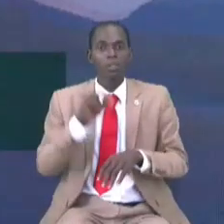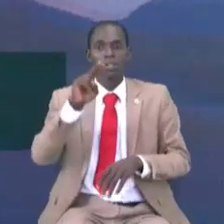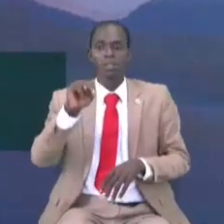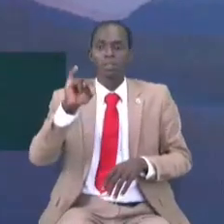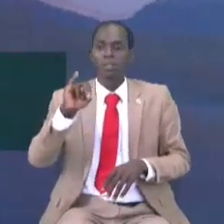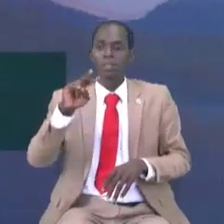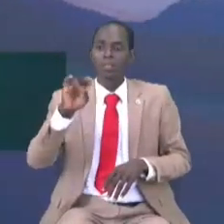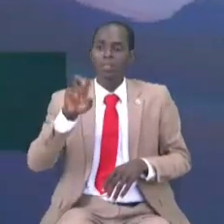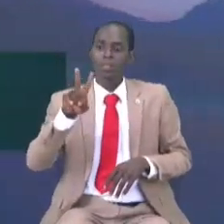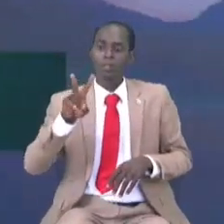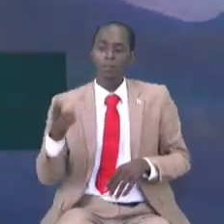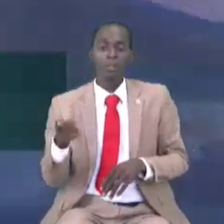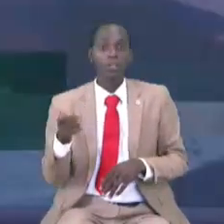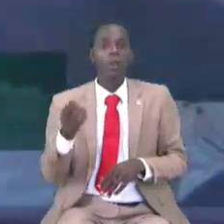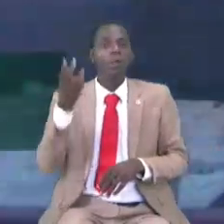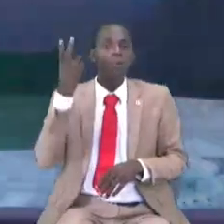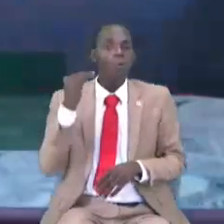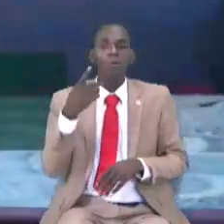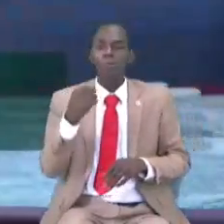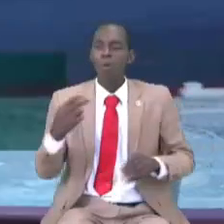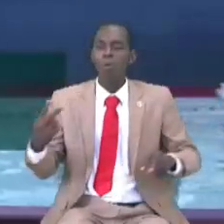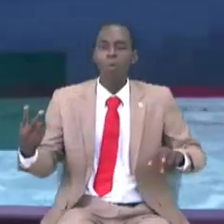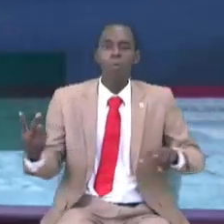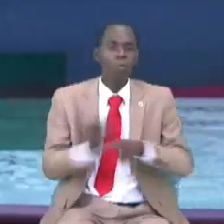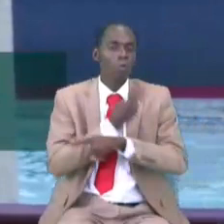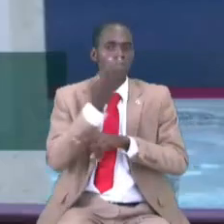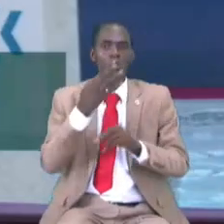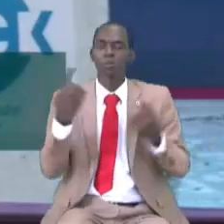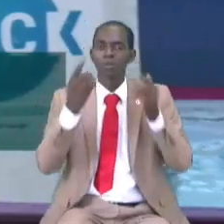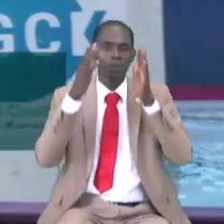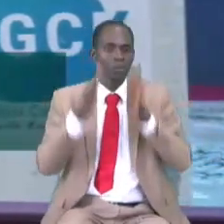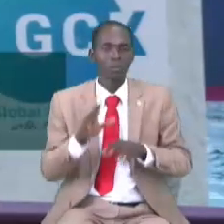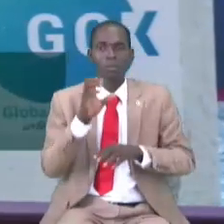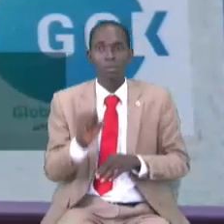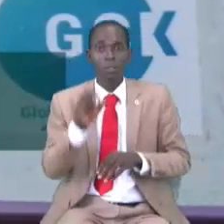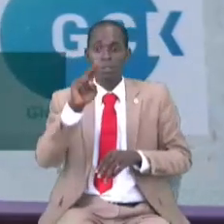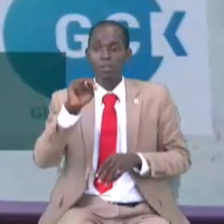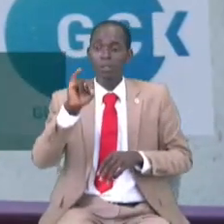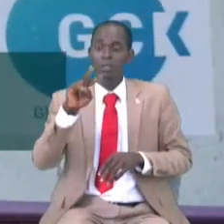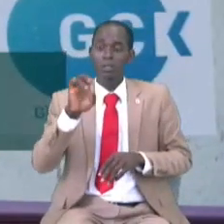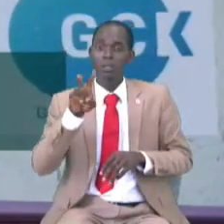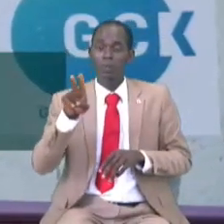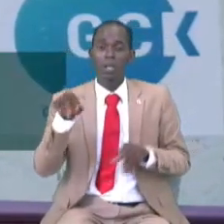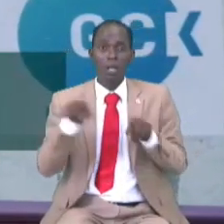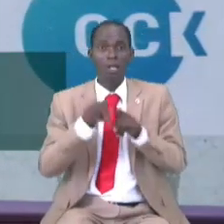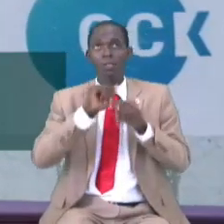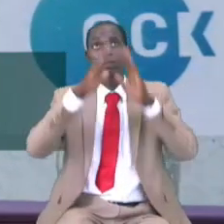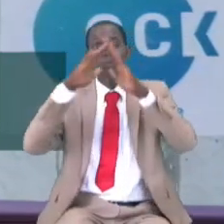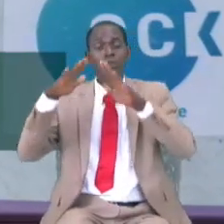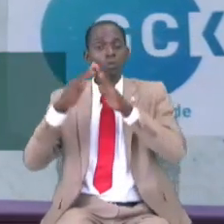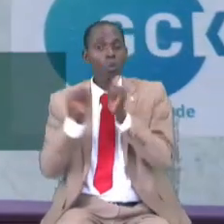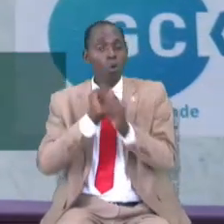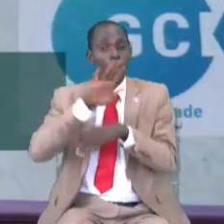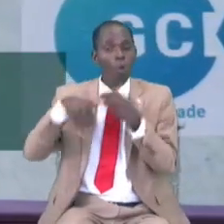sinners. Nineveh as a city, with all the people, the men, the women, the young, and the old,